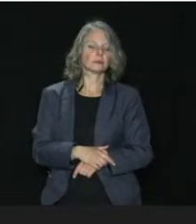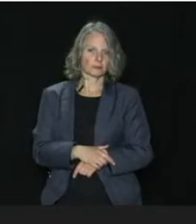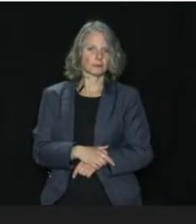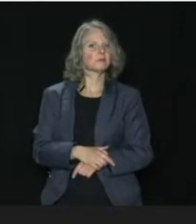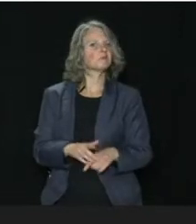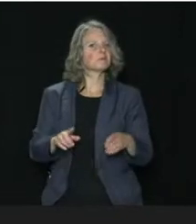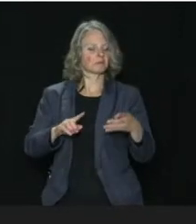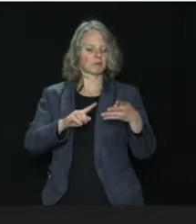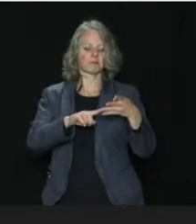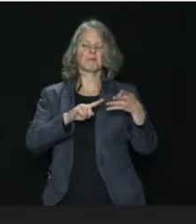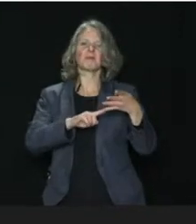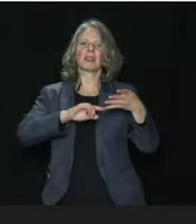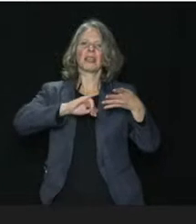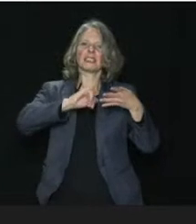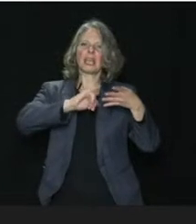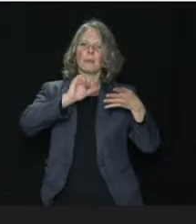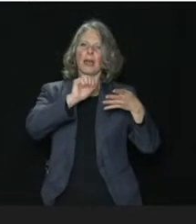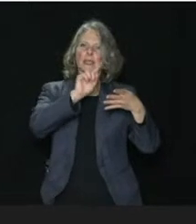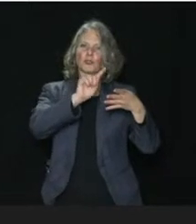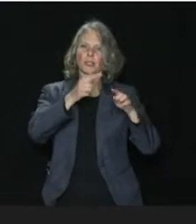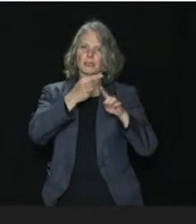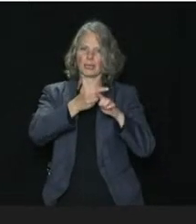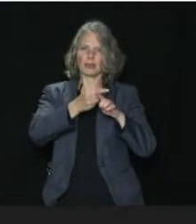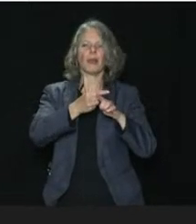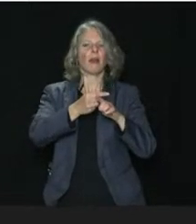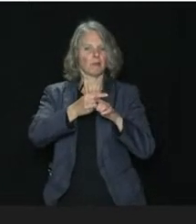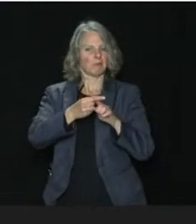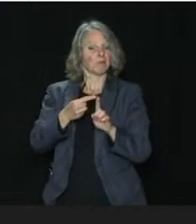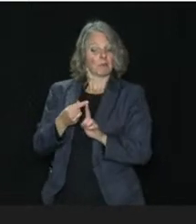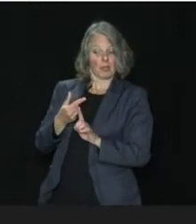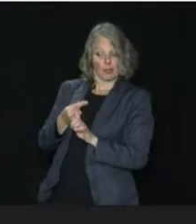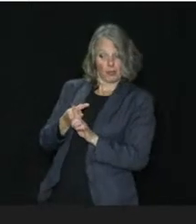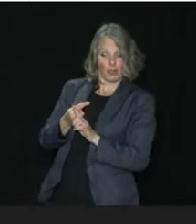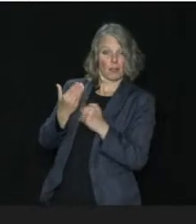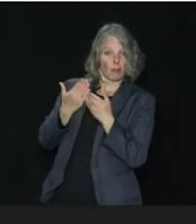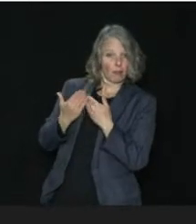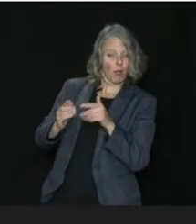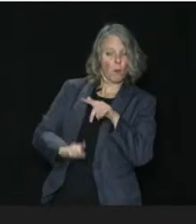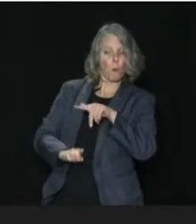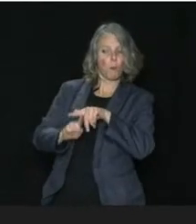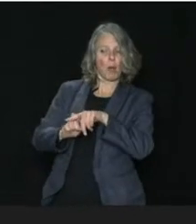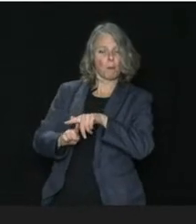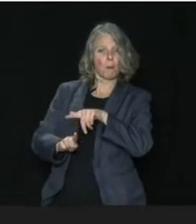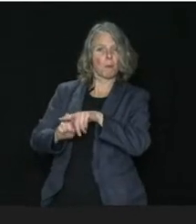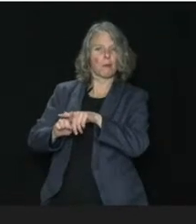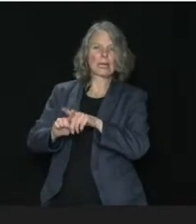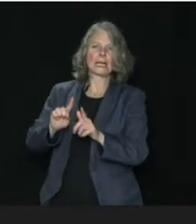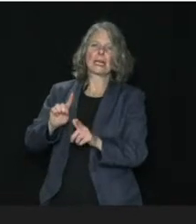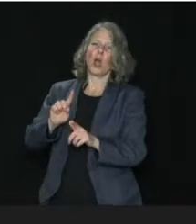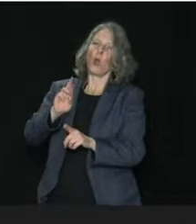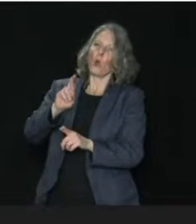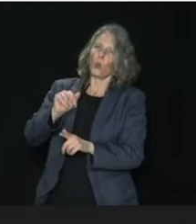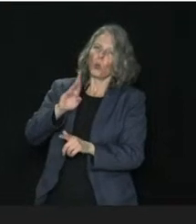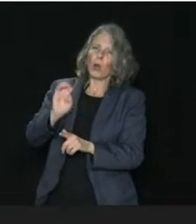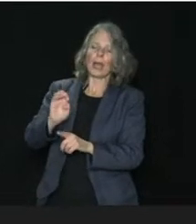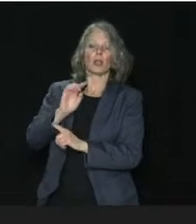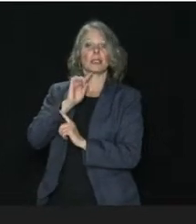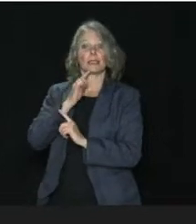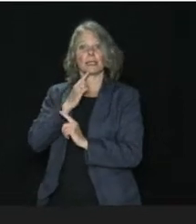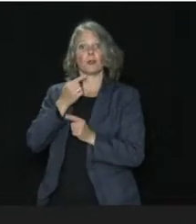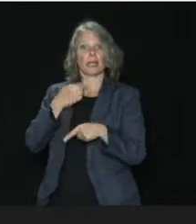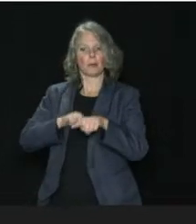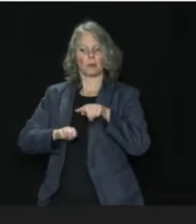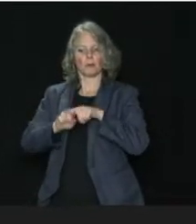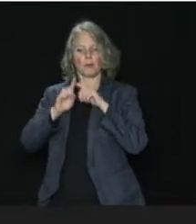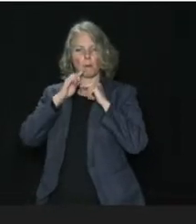the AstraZeneca vaccine, there have been confirmed cases of very rare but serious blood clots